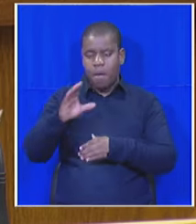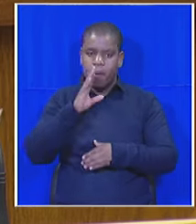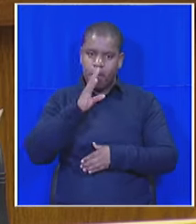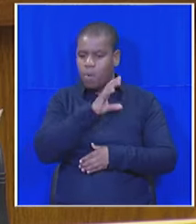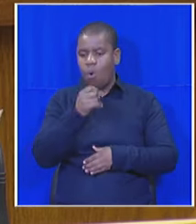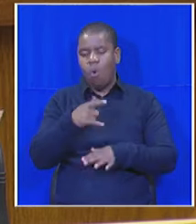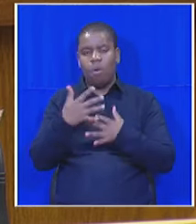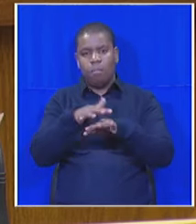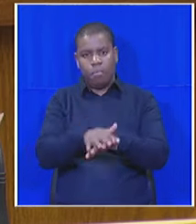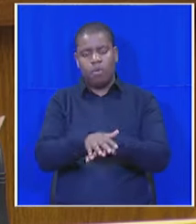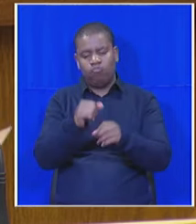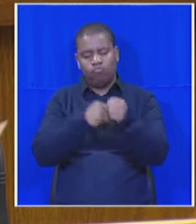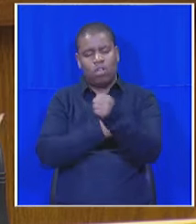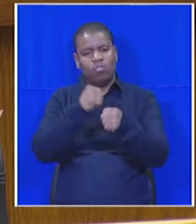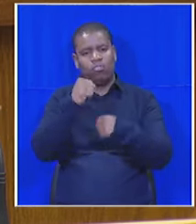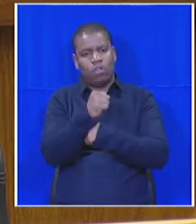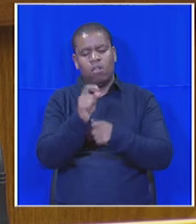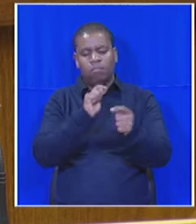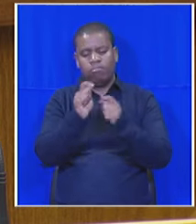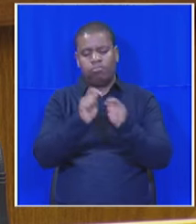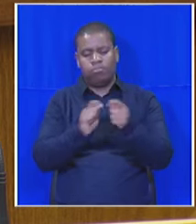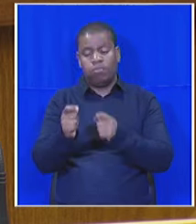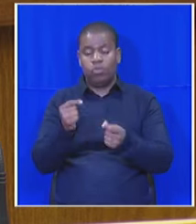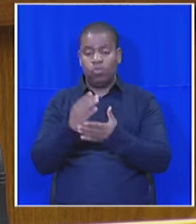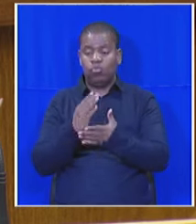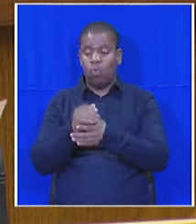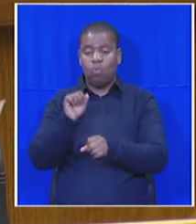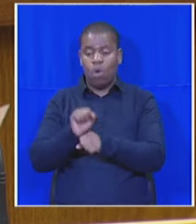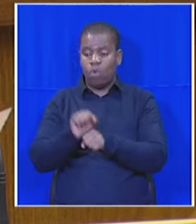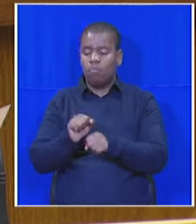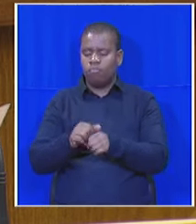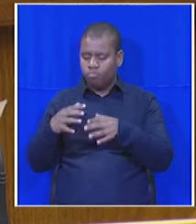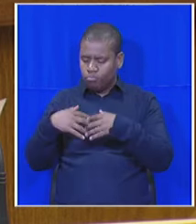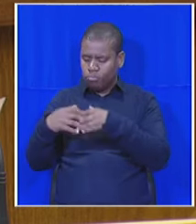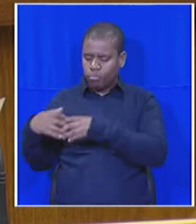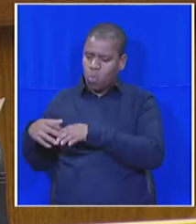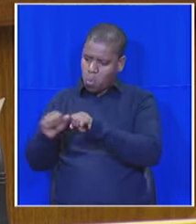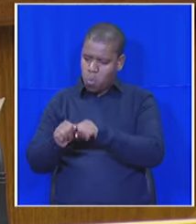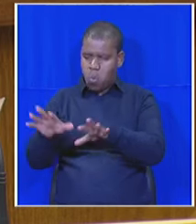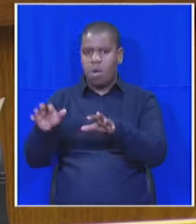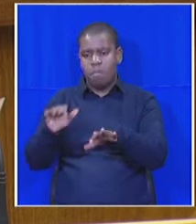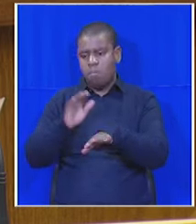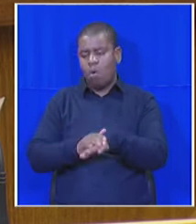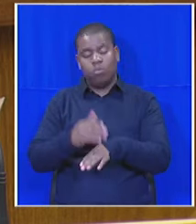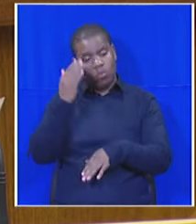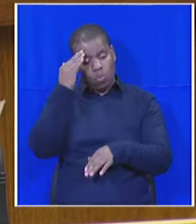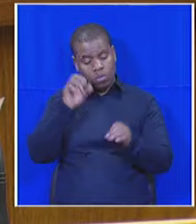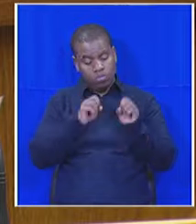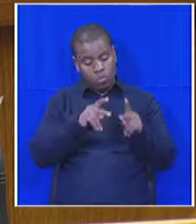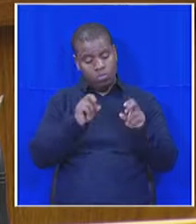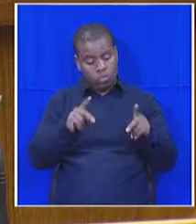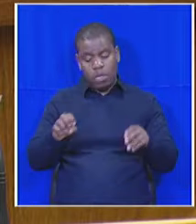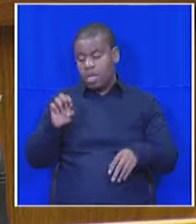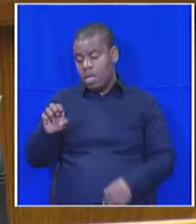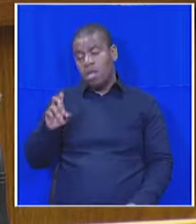reforms necessary to boost economic growth and create jobs. But there are work opportunities provided through the expanded